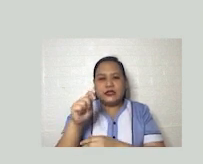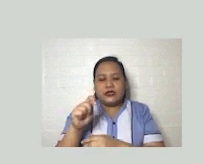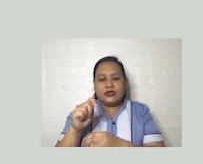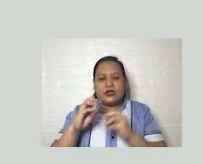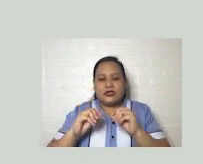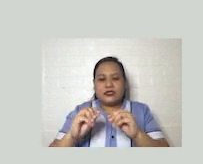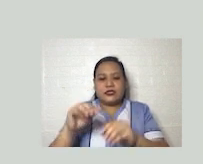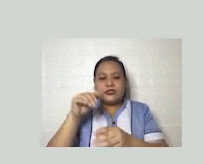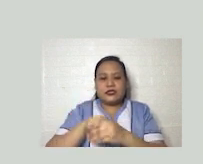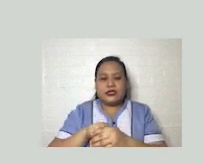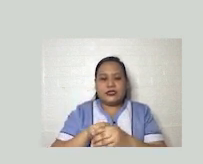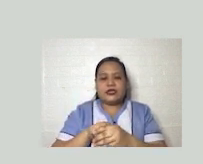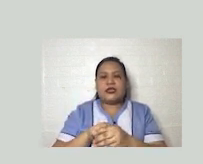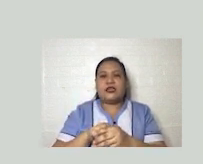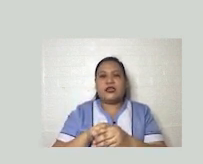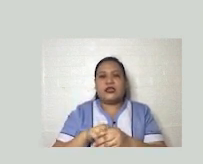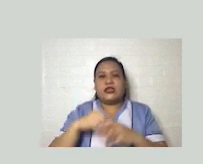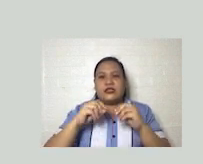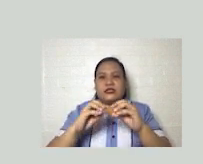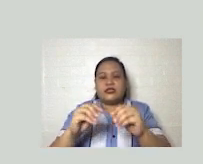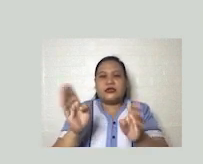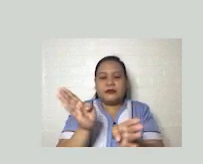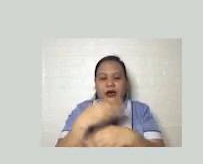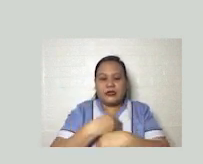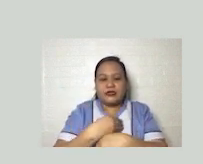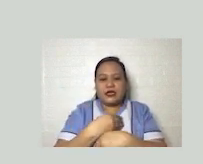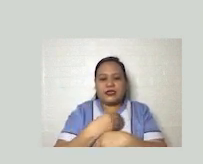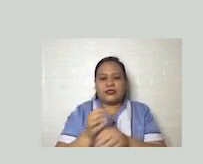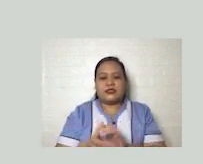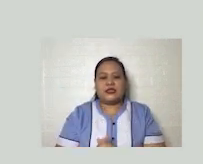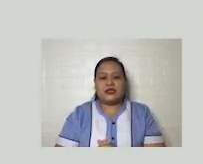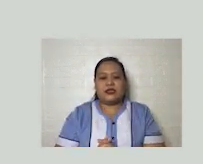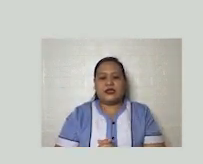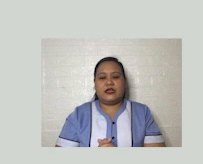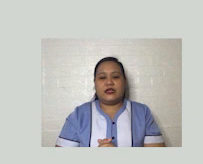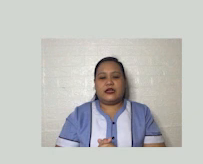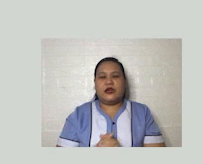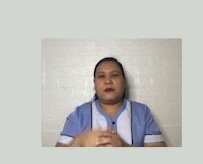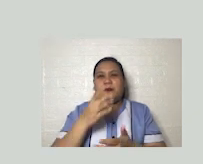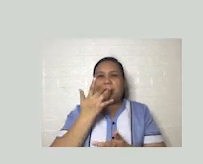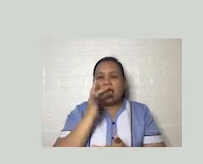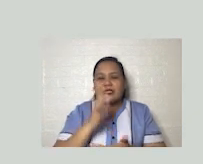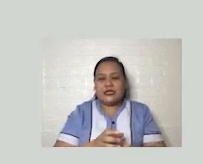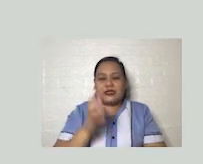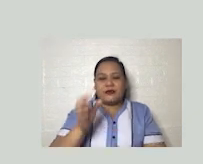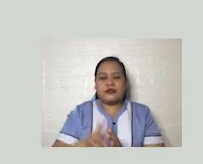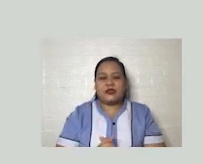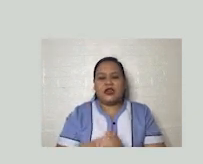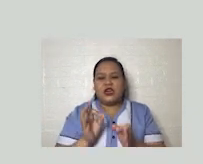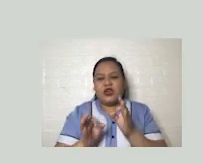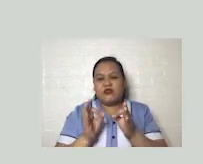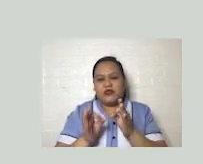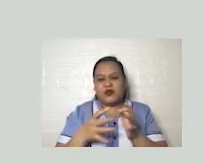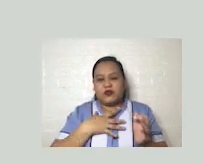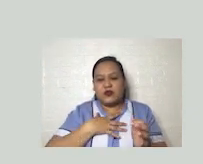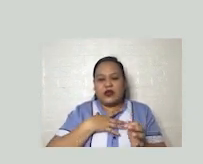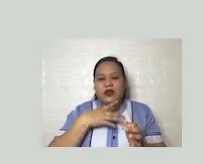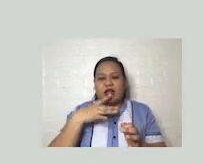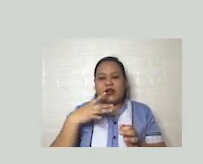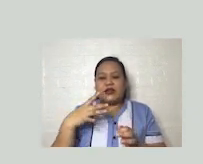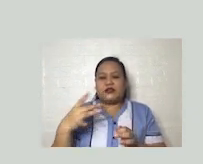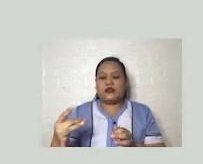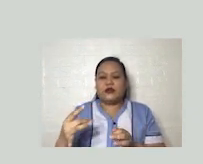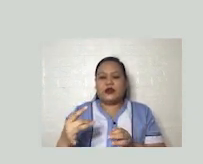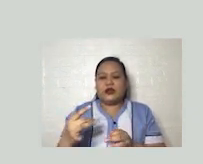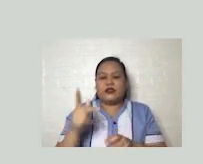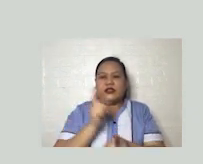germinating trays. However, if you intend to plant in commercial scale, it is logical to